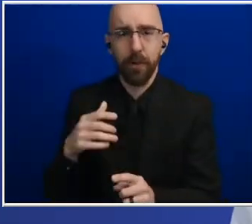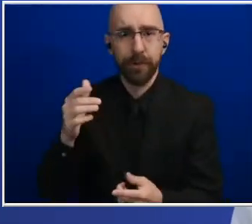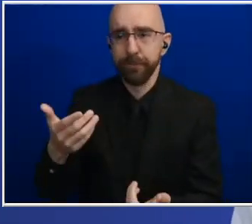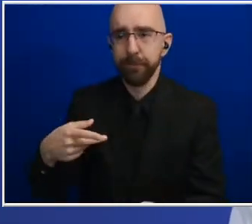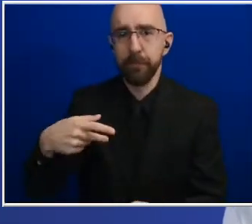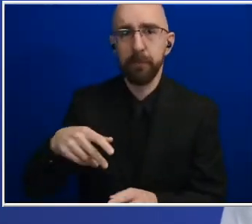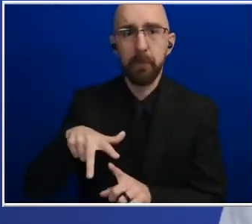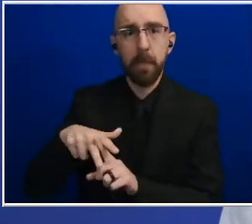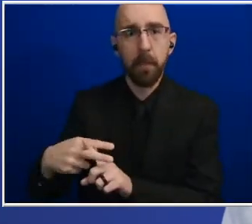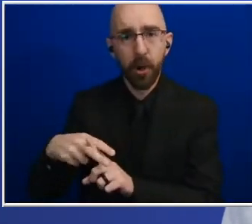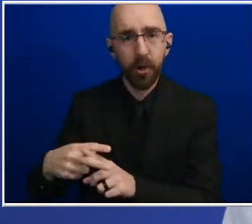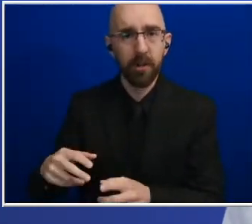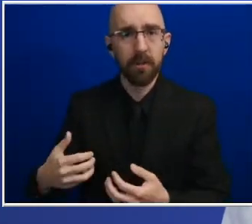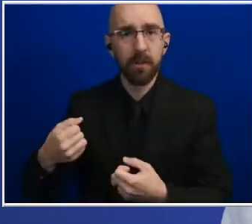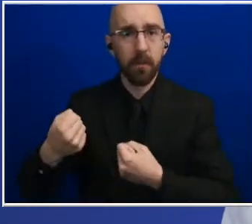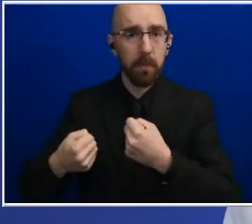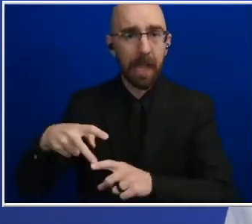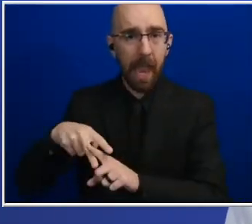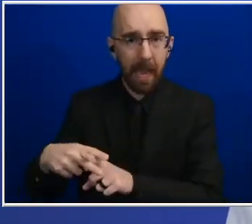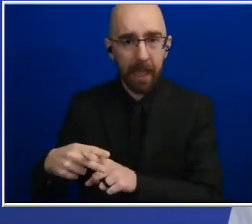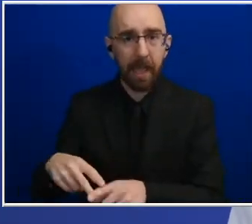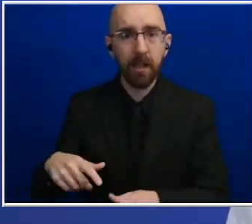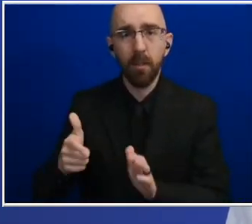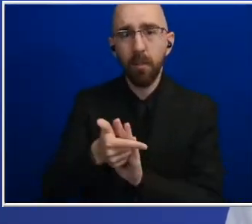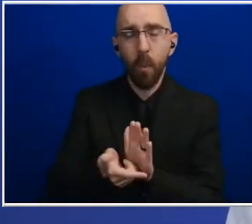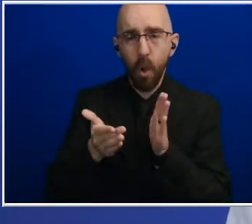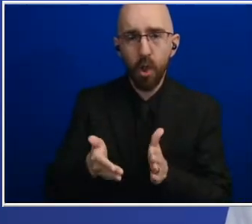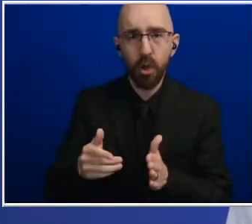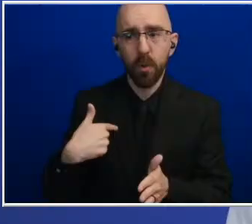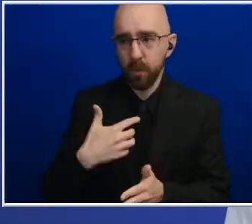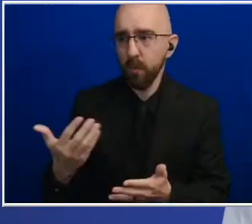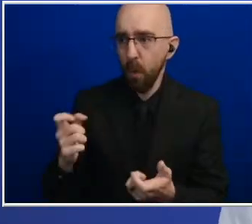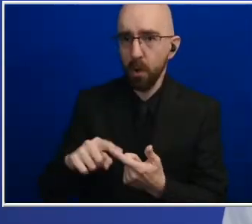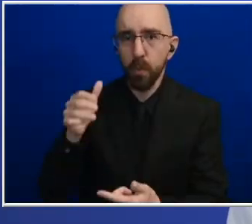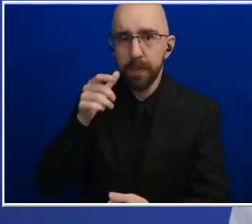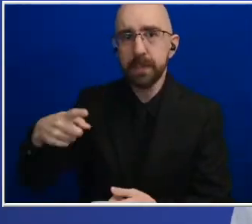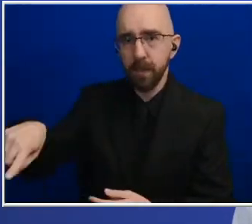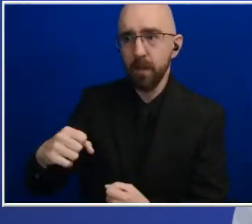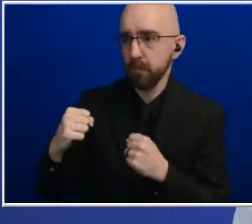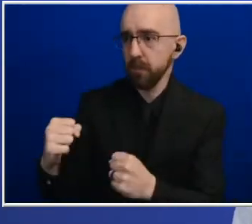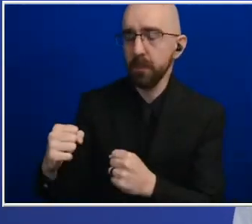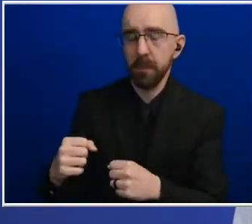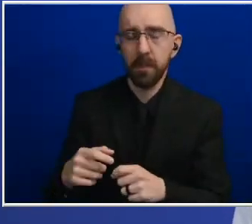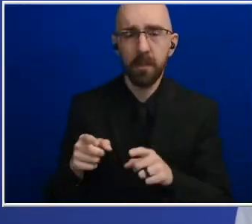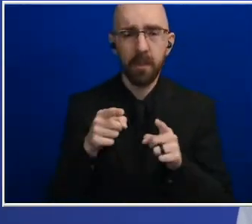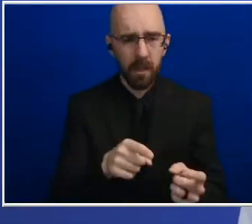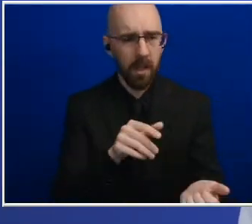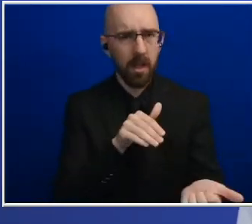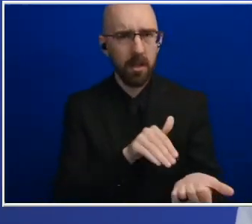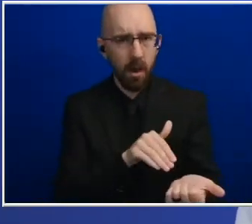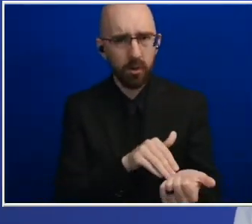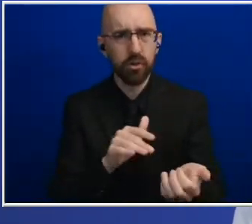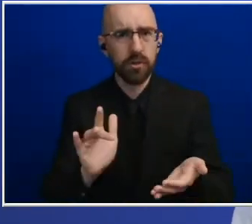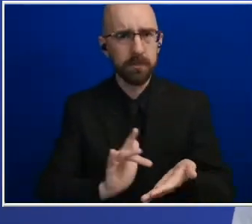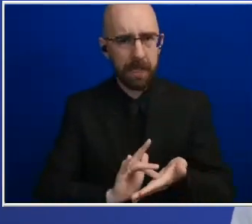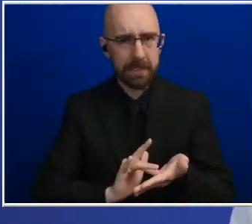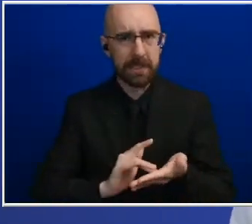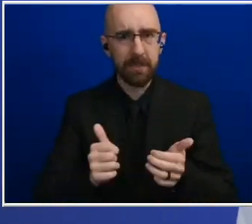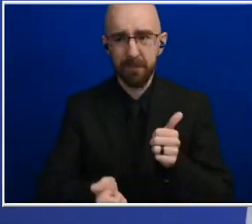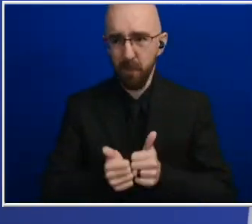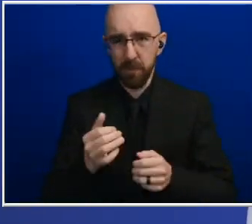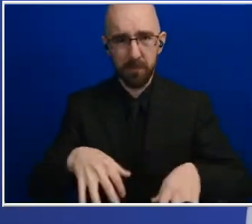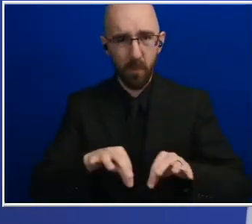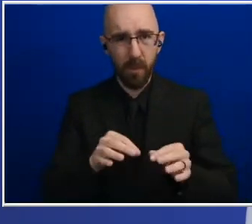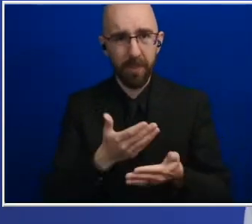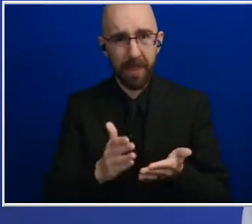our lawyers. People are really readily wanting to listen to that advice. But when it comes to medicine, for the most important thing, your body, your